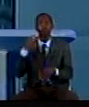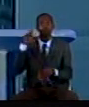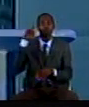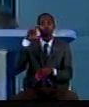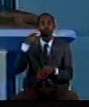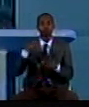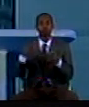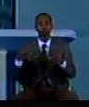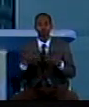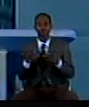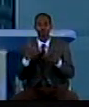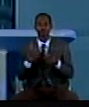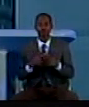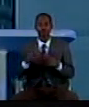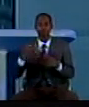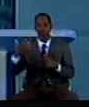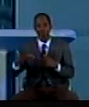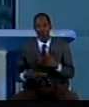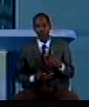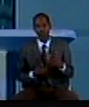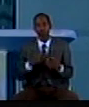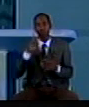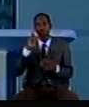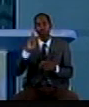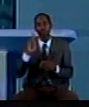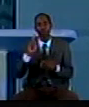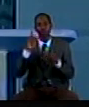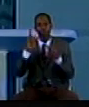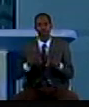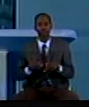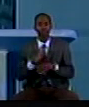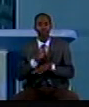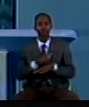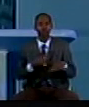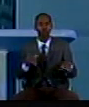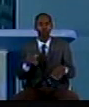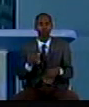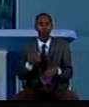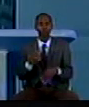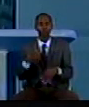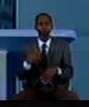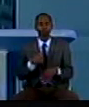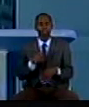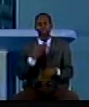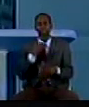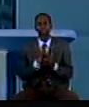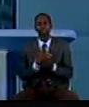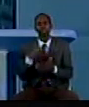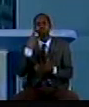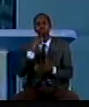one highly placed personality called me and said, "Who is this, your pastor?